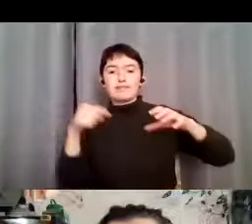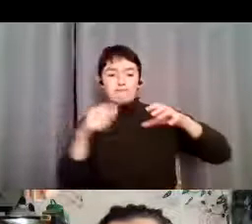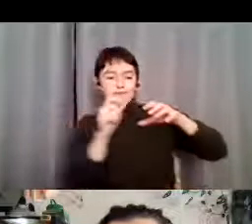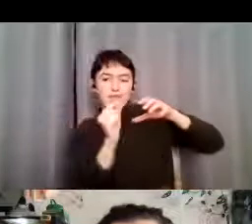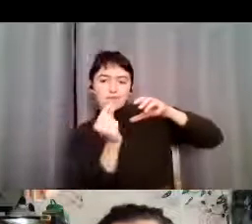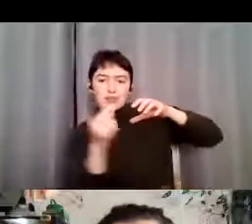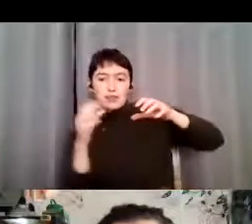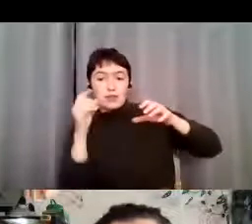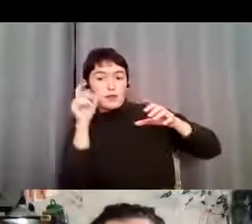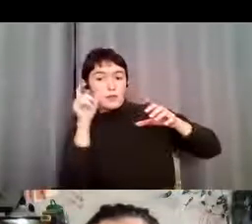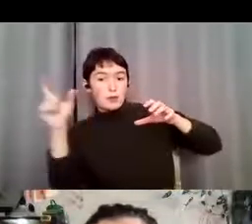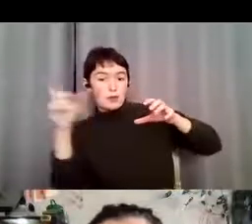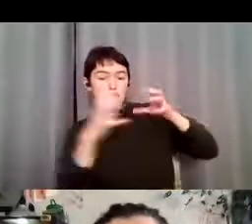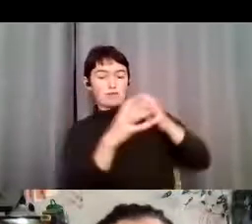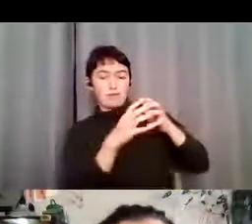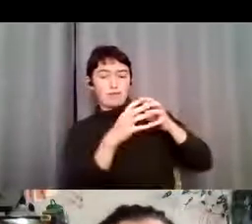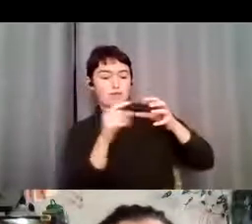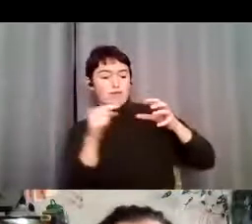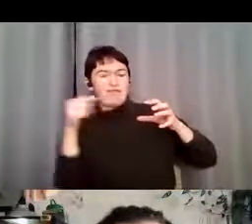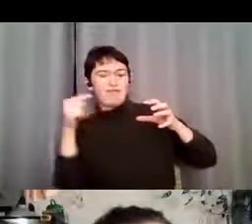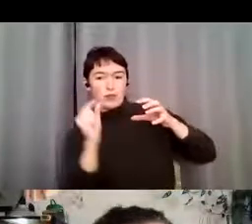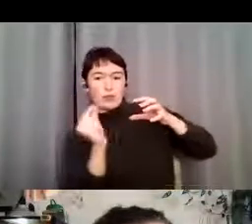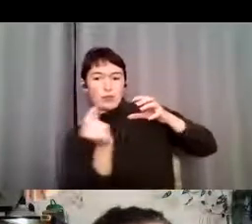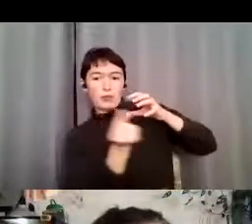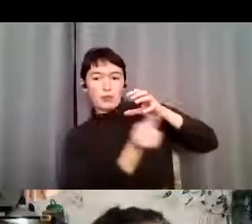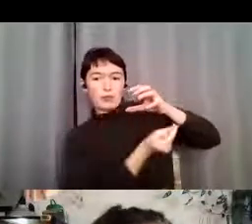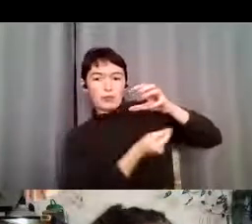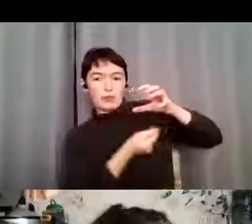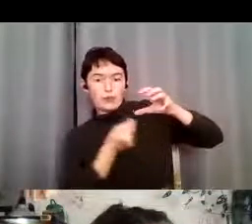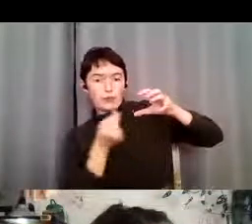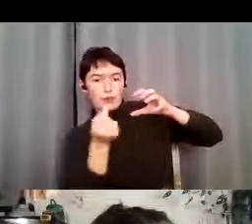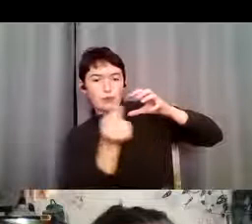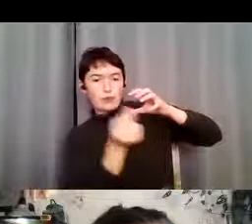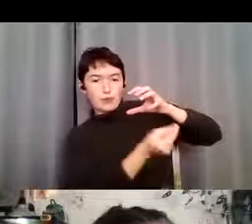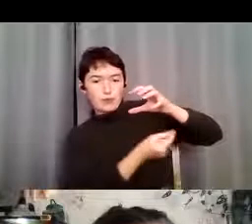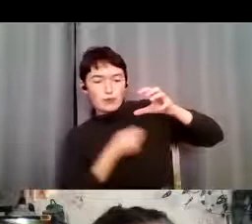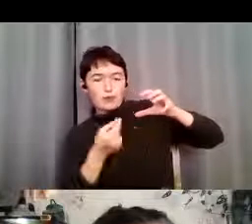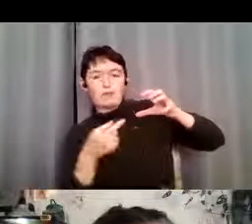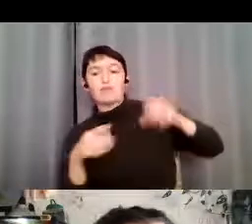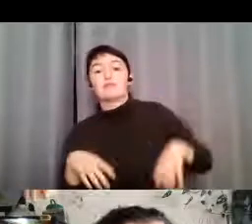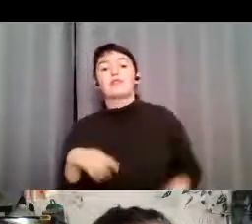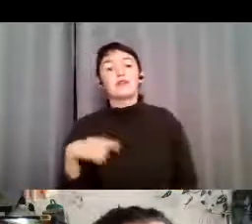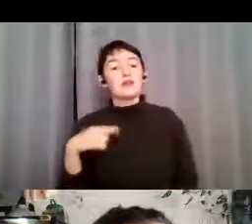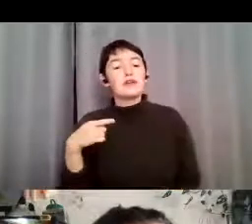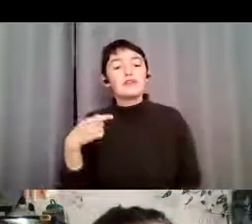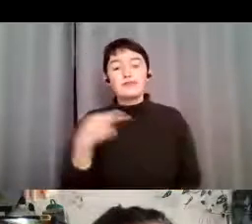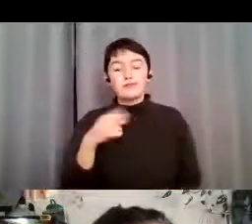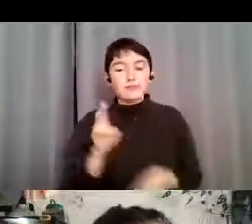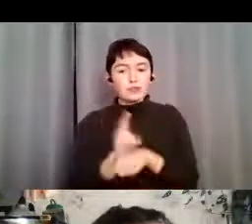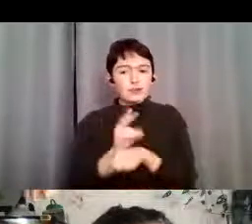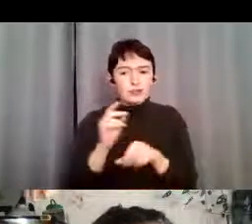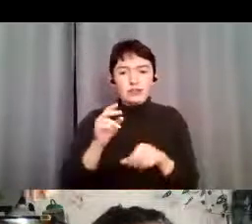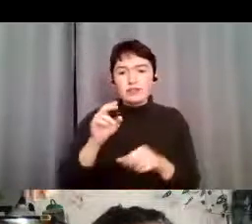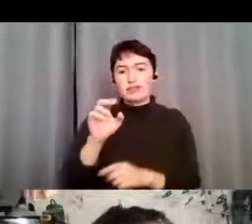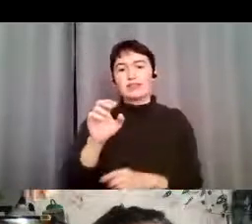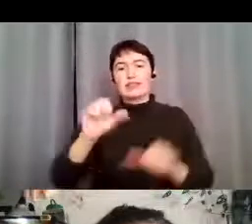and learning about the surface of the moon using 7 different kinds of science instruments. So when we talk about science instruments, we